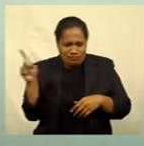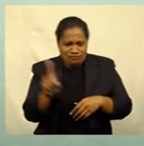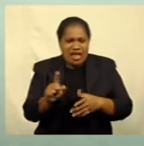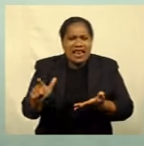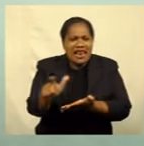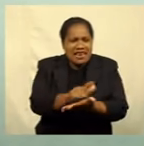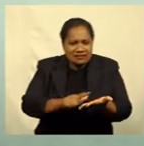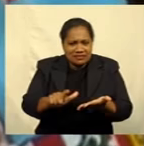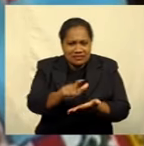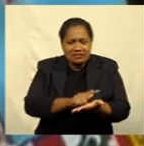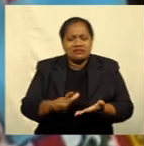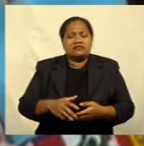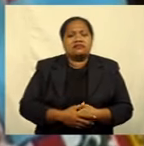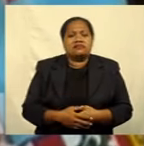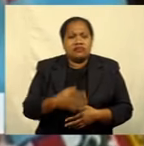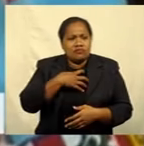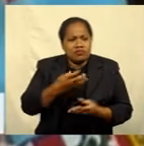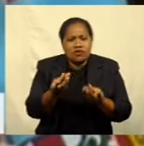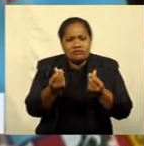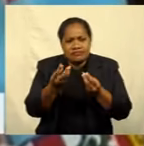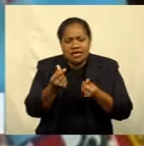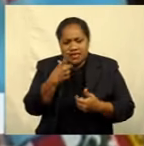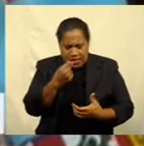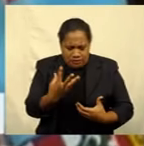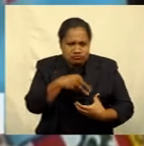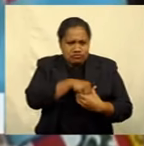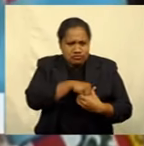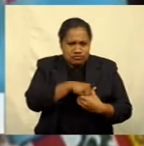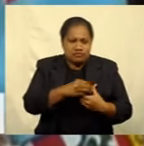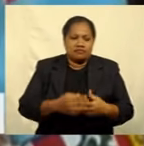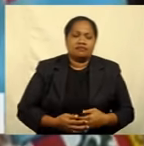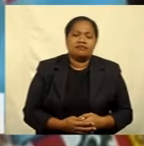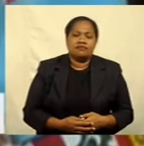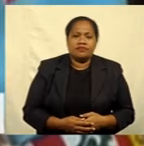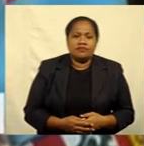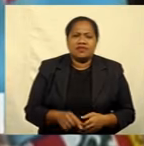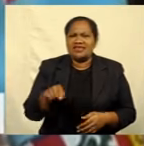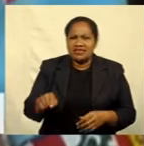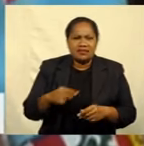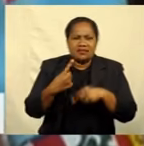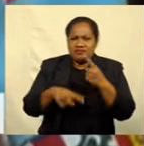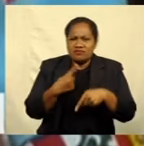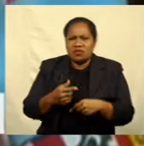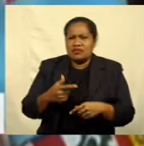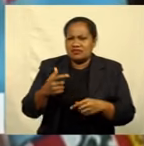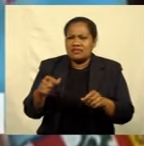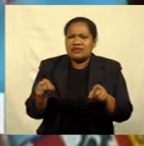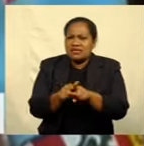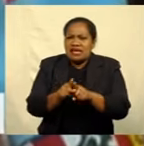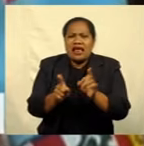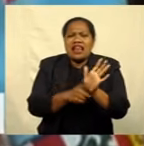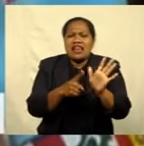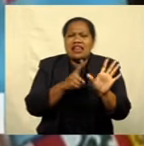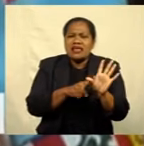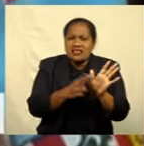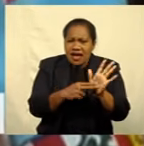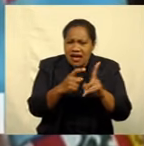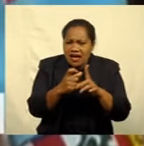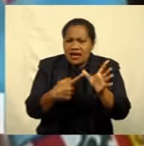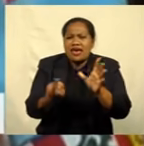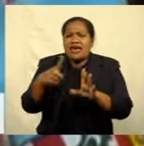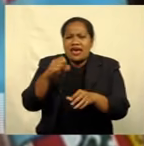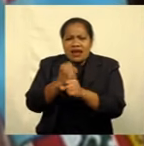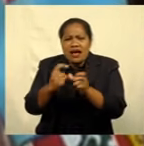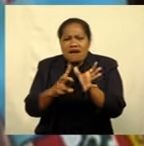pockets of landowners. It's like Linda and Ngawoka and all these bush lawyers. In short, these people